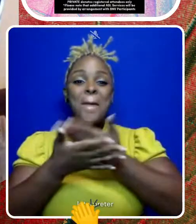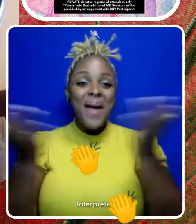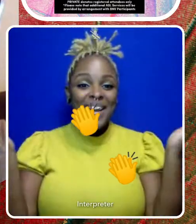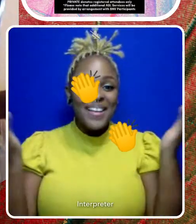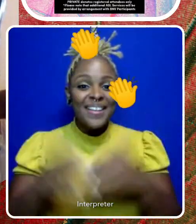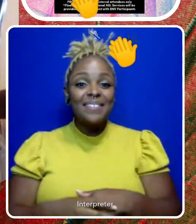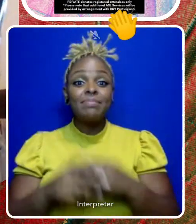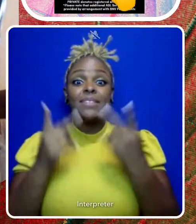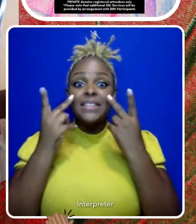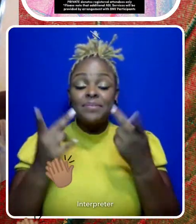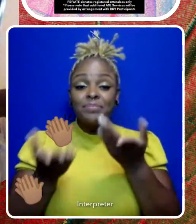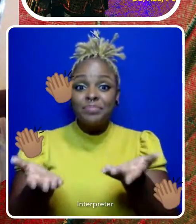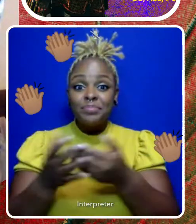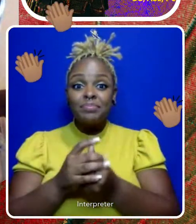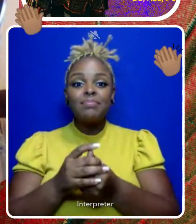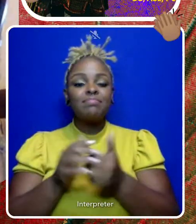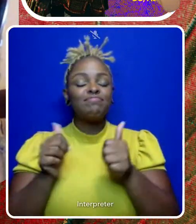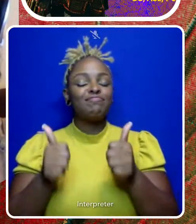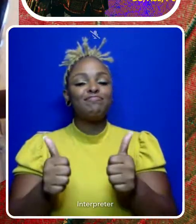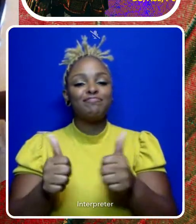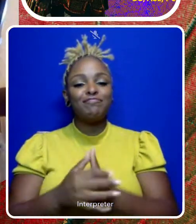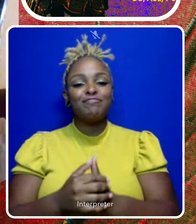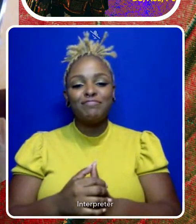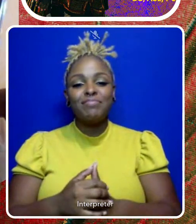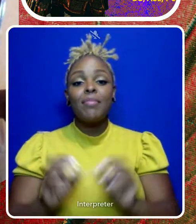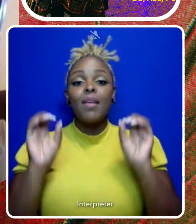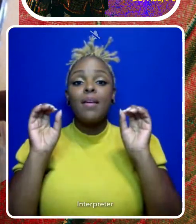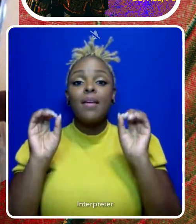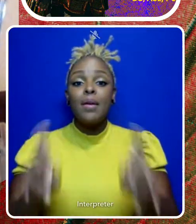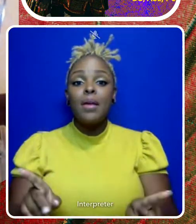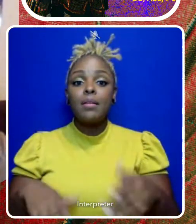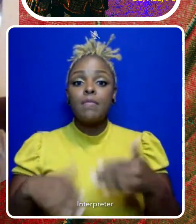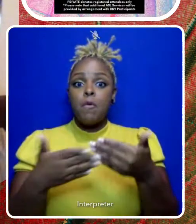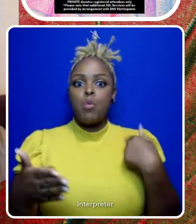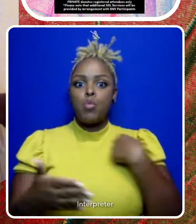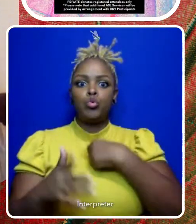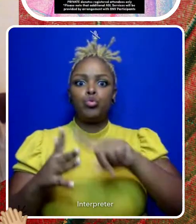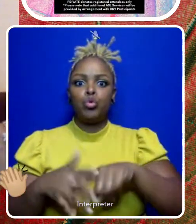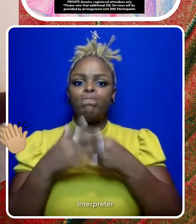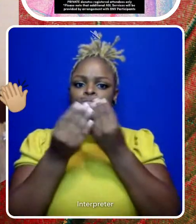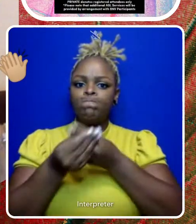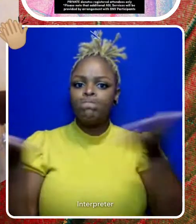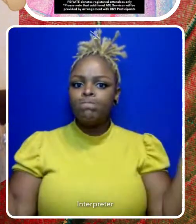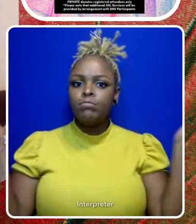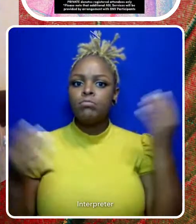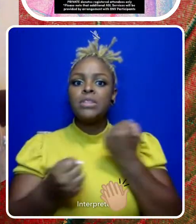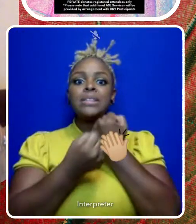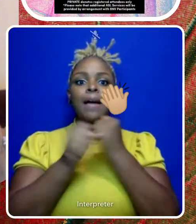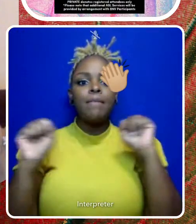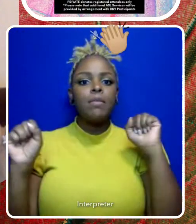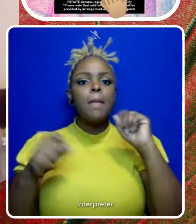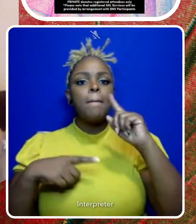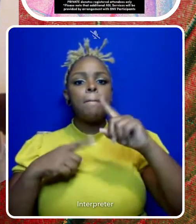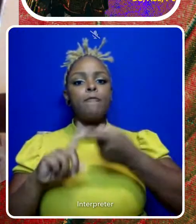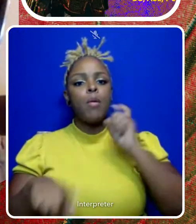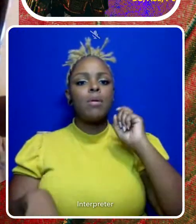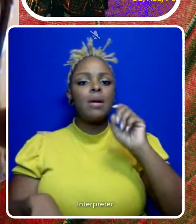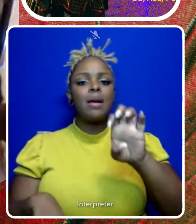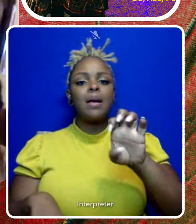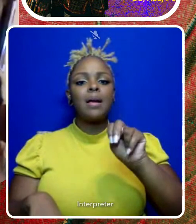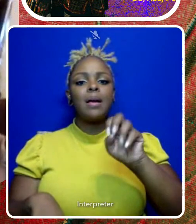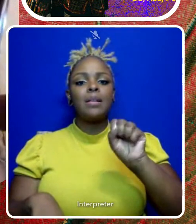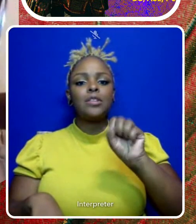Before you go any further, I would like to let you know that this event is free of censorship. You may hear poems that might inspire you or allow